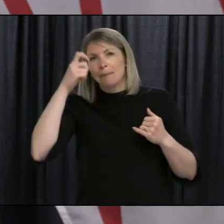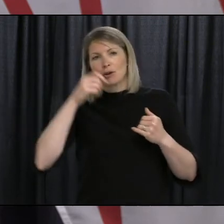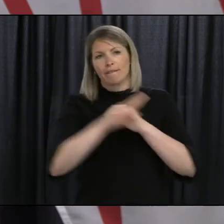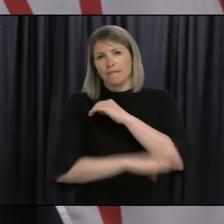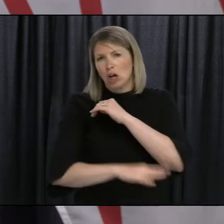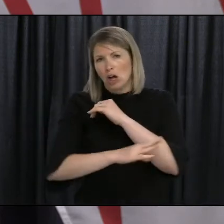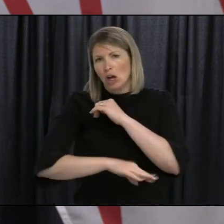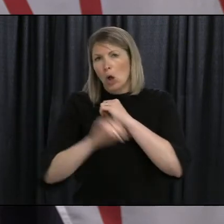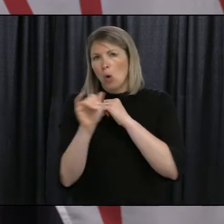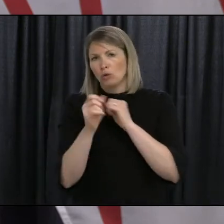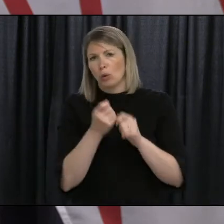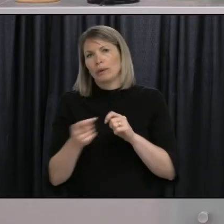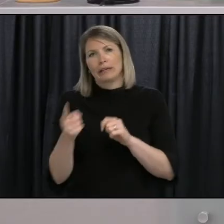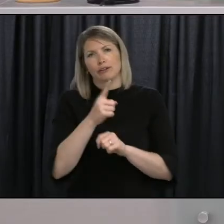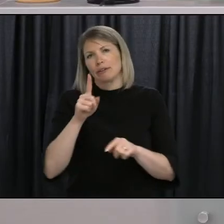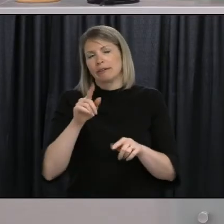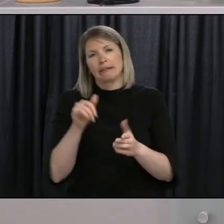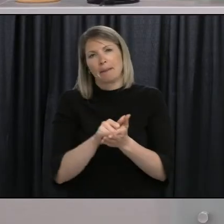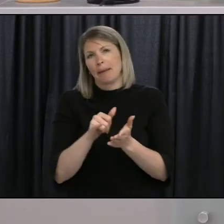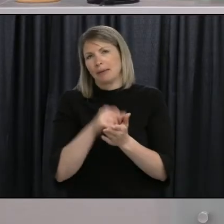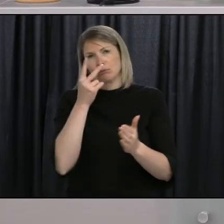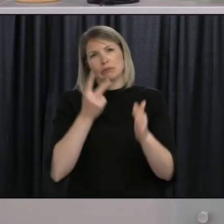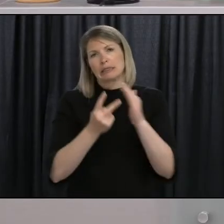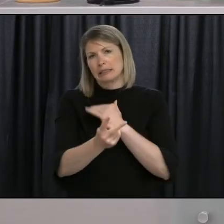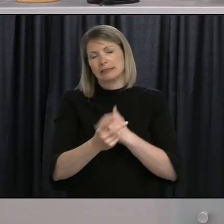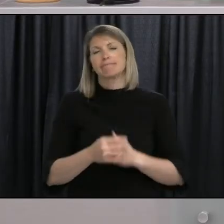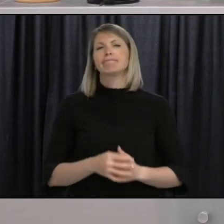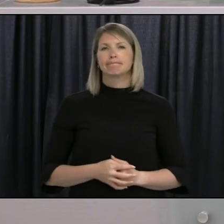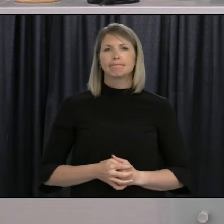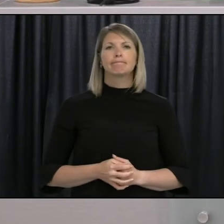year. Thanks.